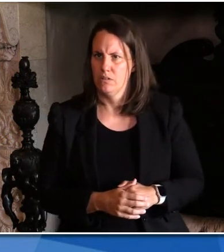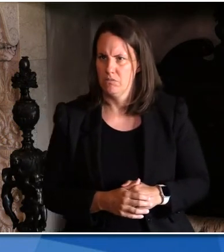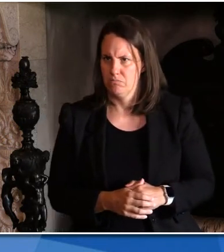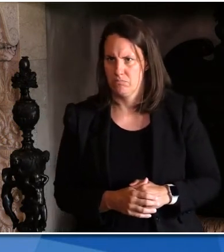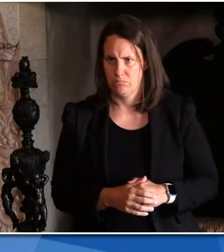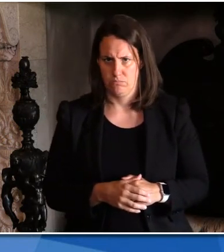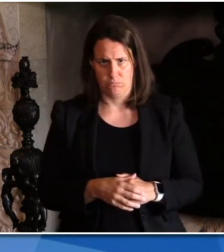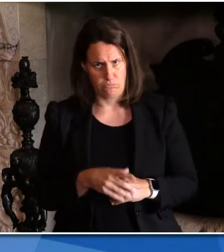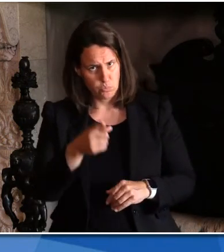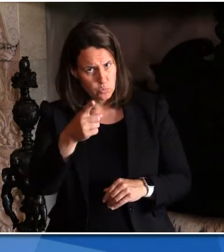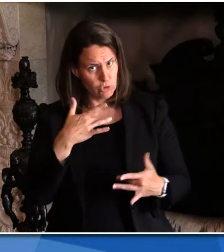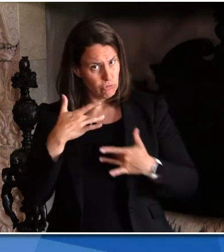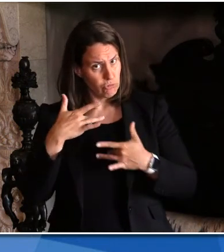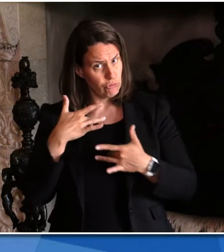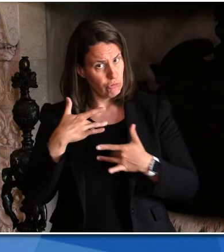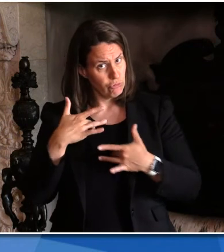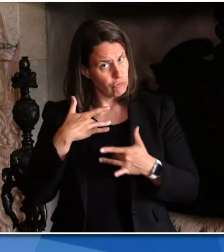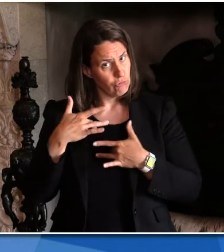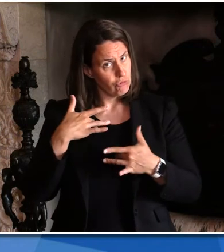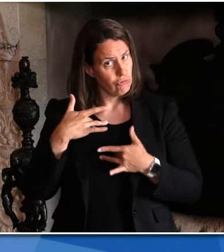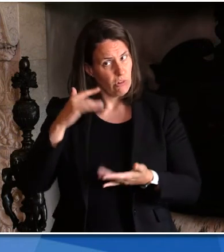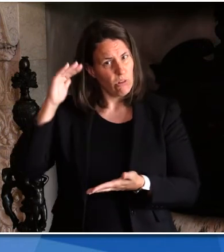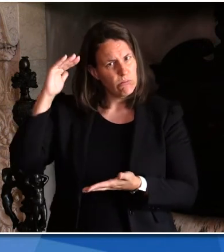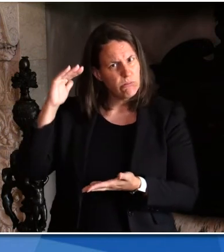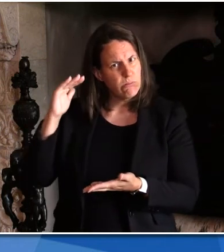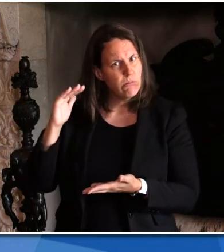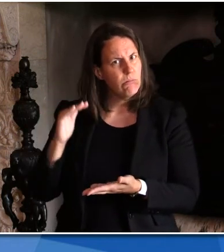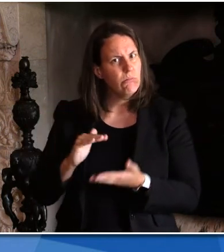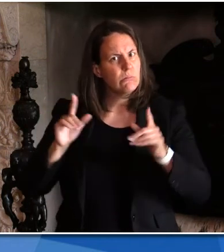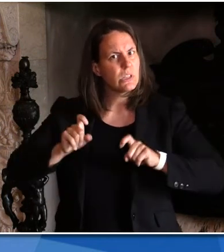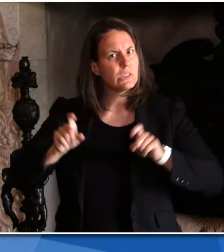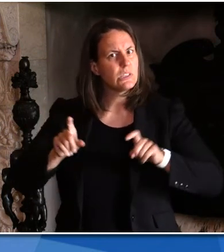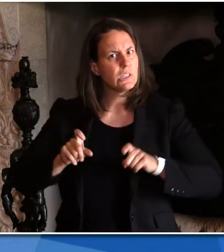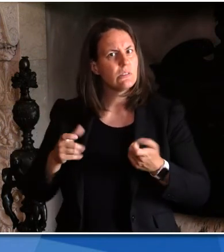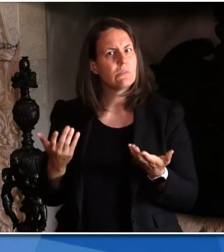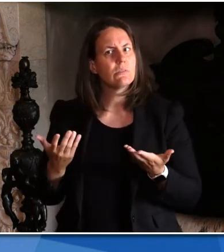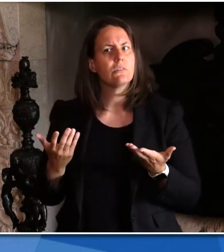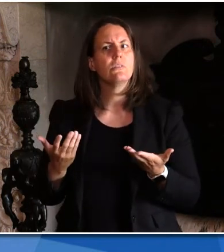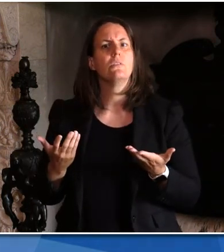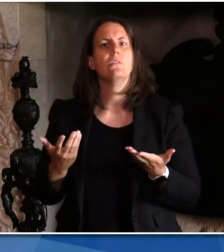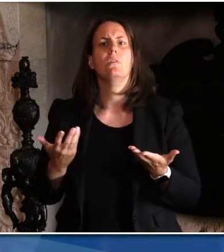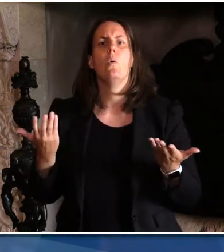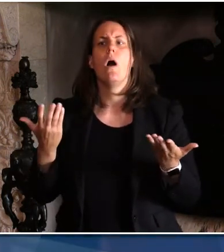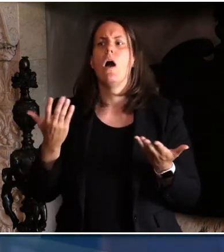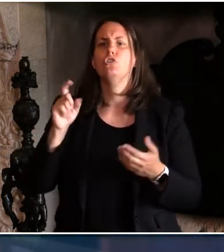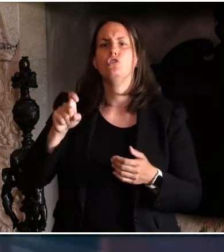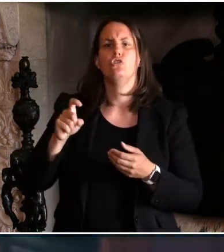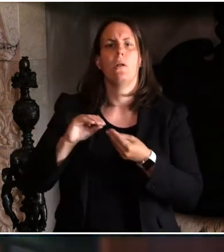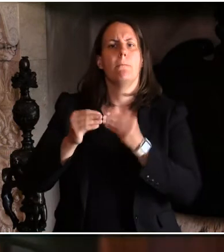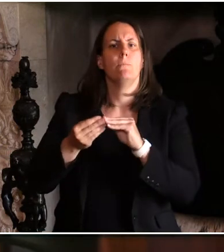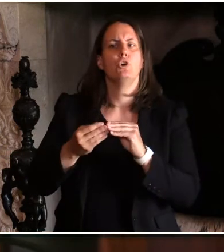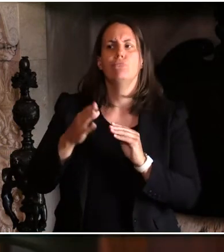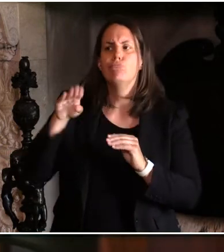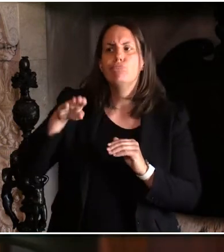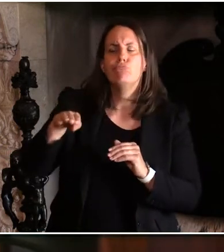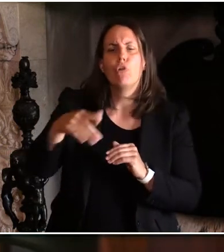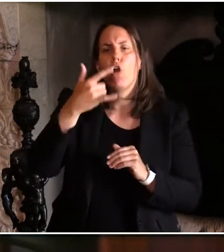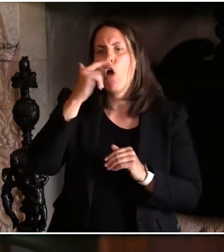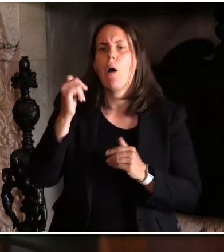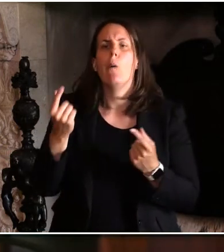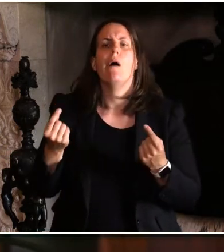of tests that are actually being administered and what that trend is? So I think we